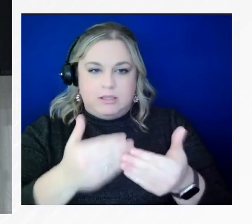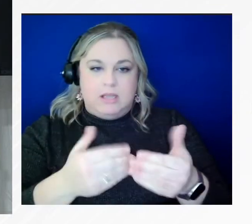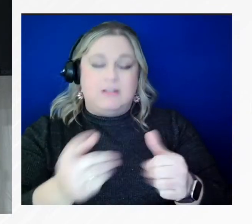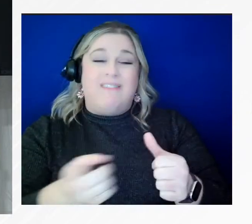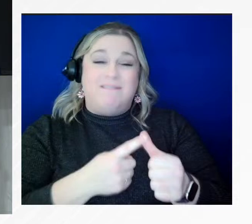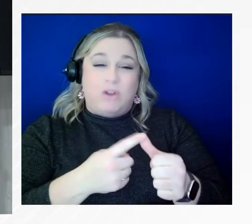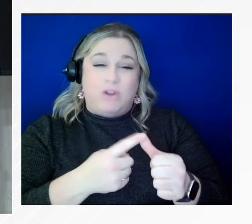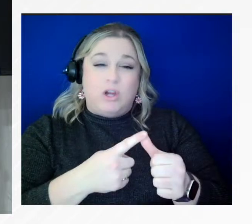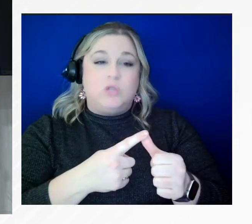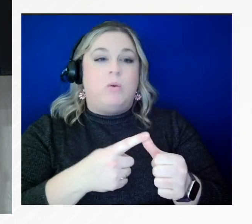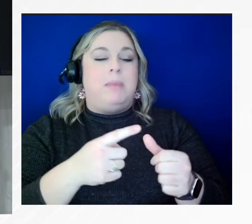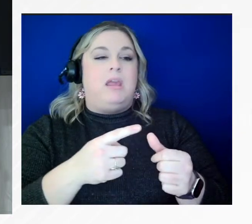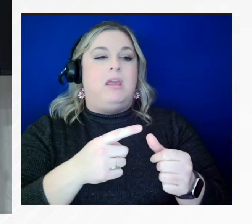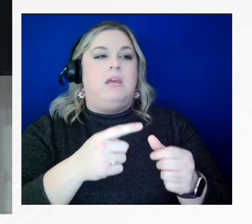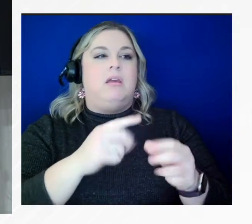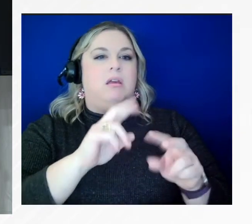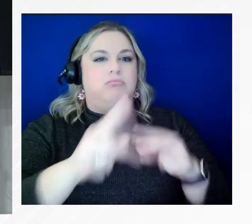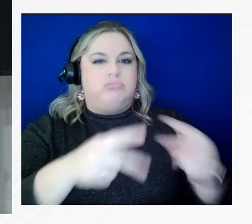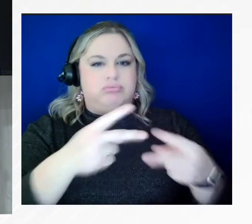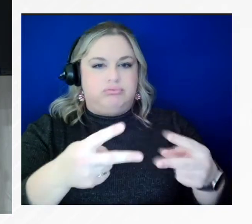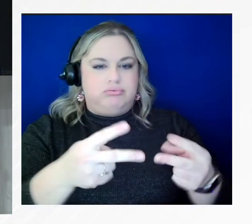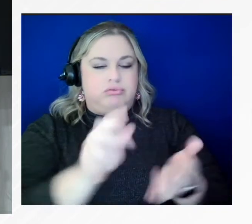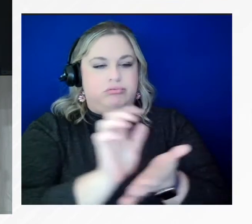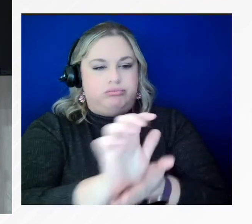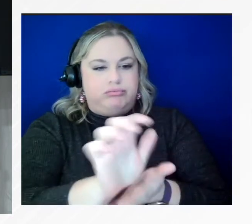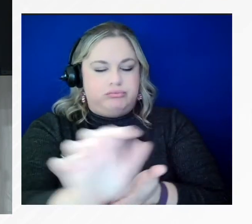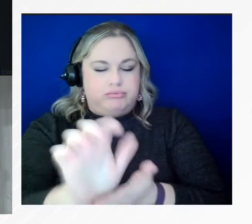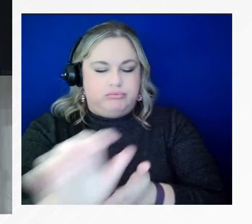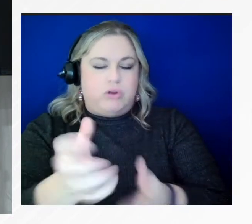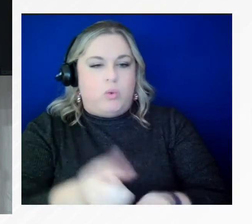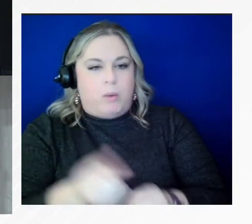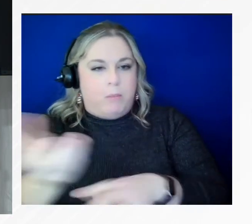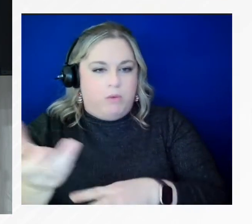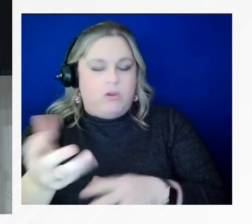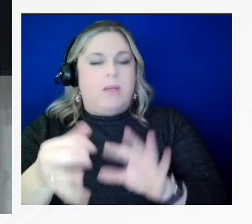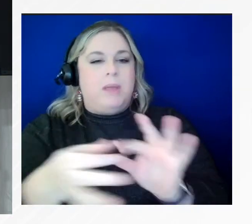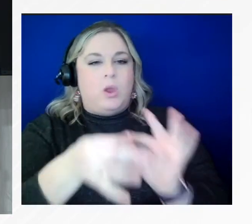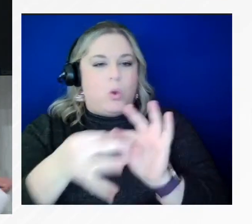removal, and that'll be coordinated with the City of Malibu.